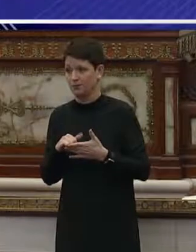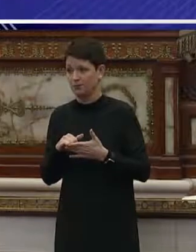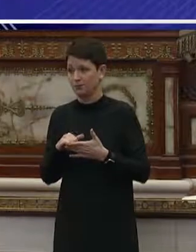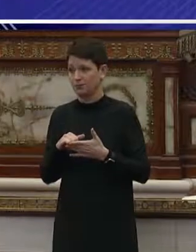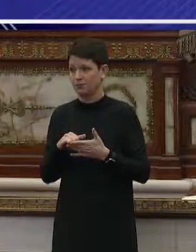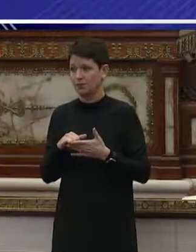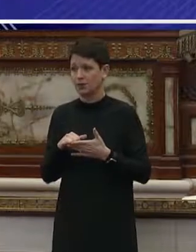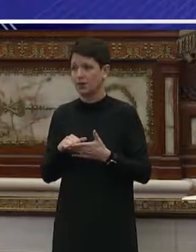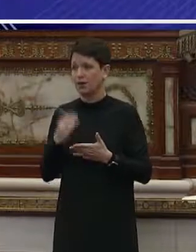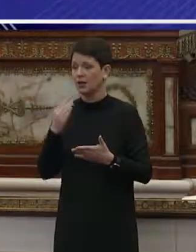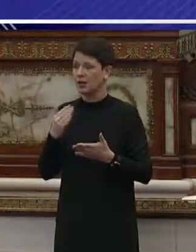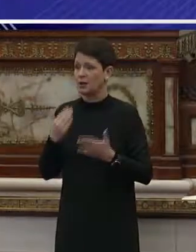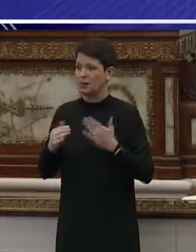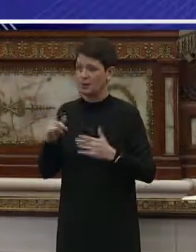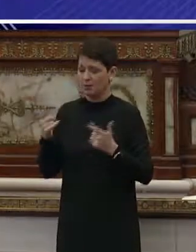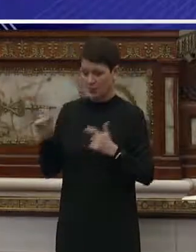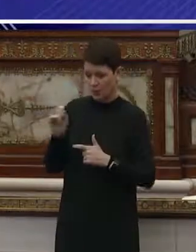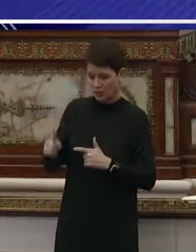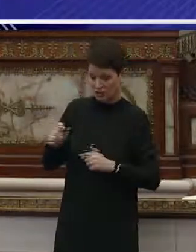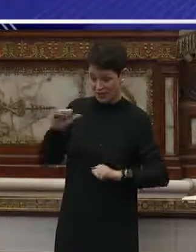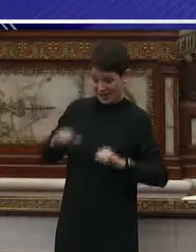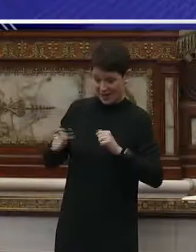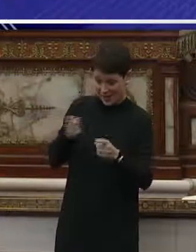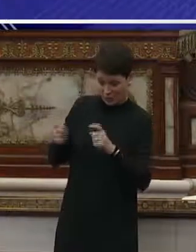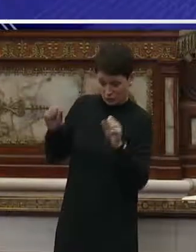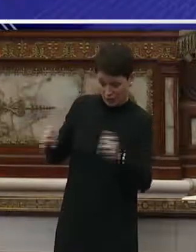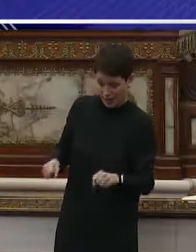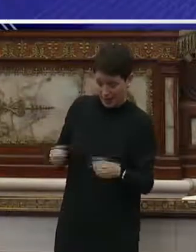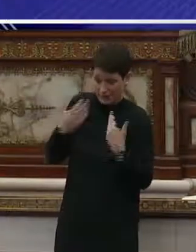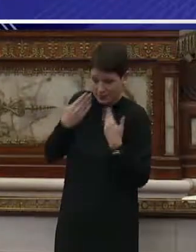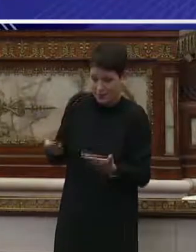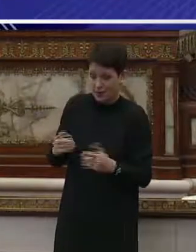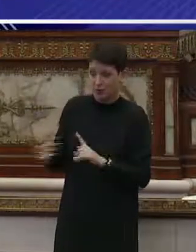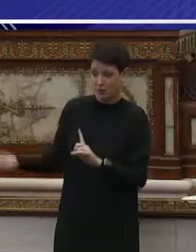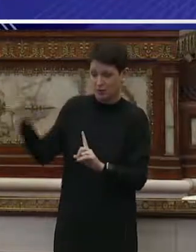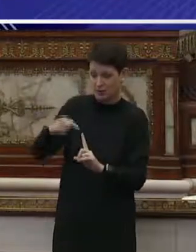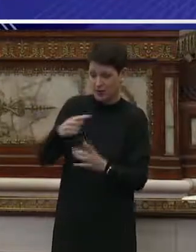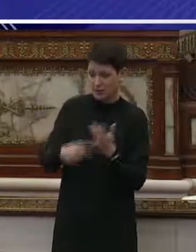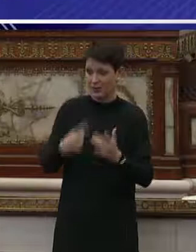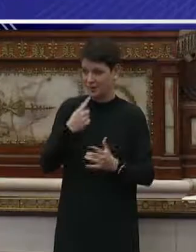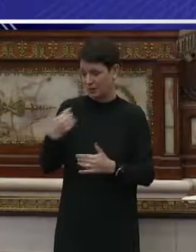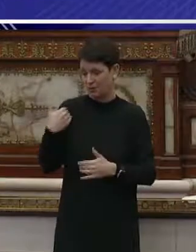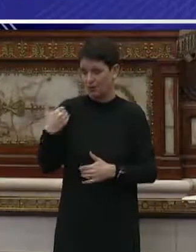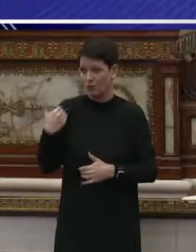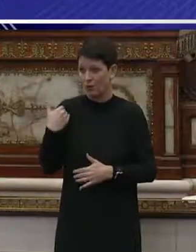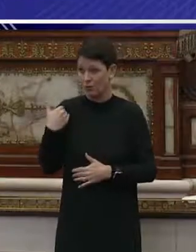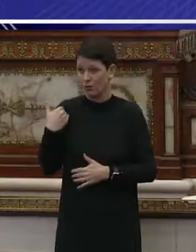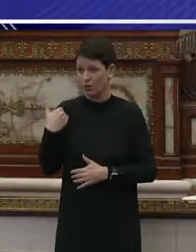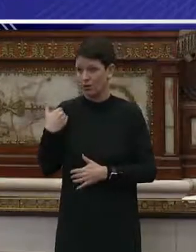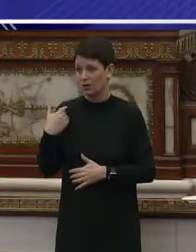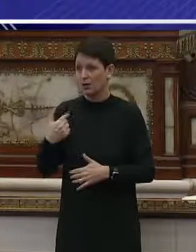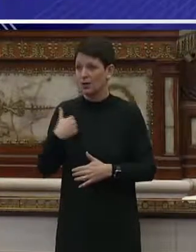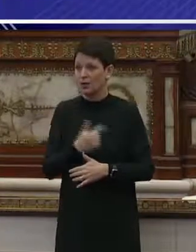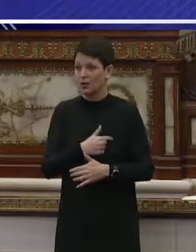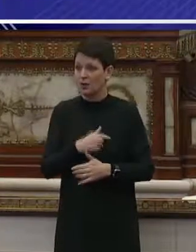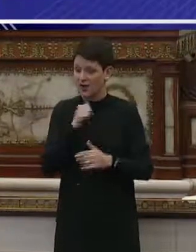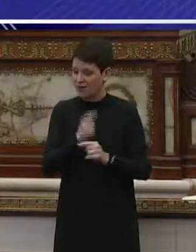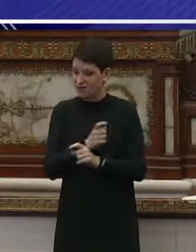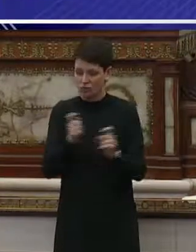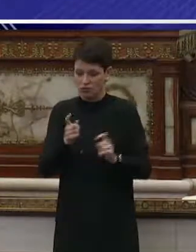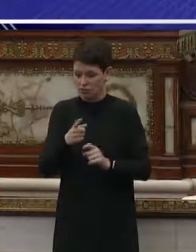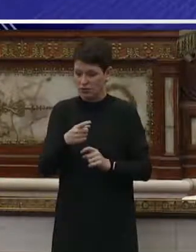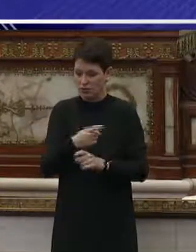that it may be questionable as to whether they can handle it or not. It goes back to what I was saying earlier in terms of, we haven't treated